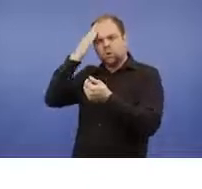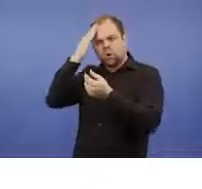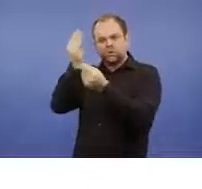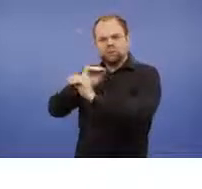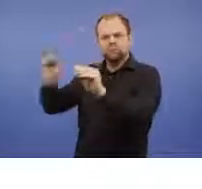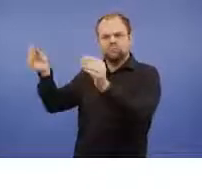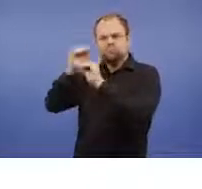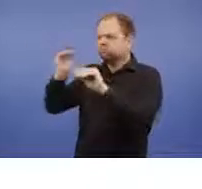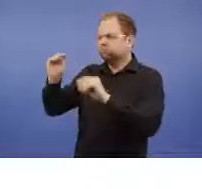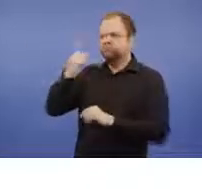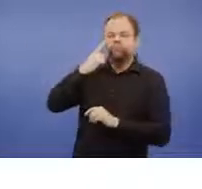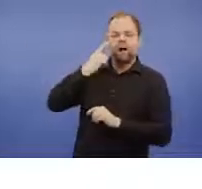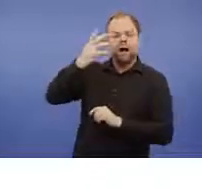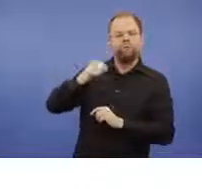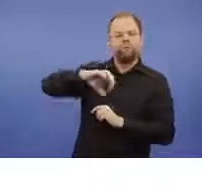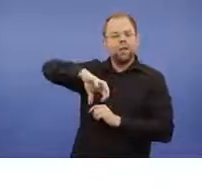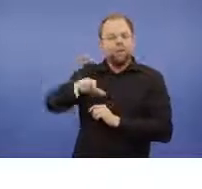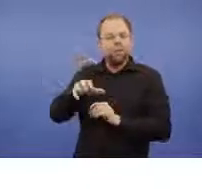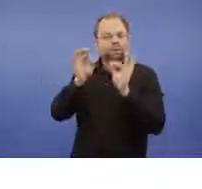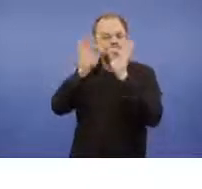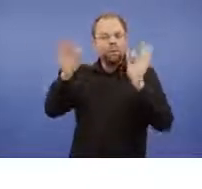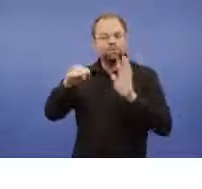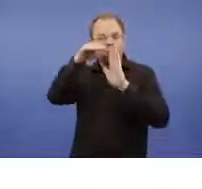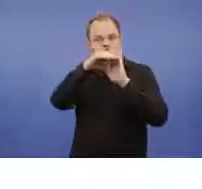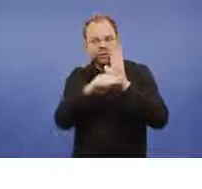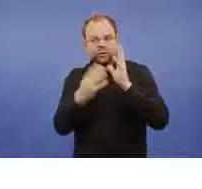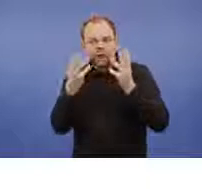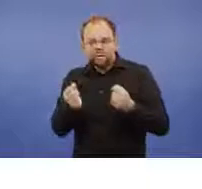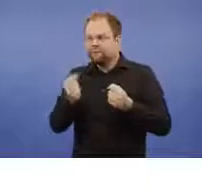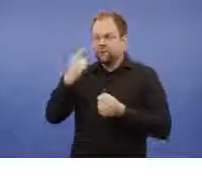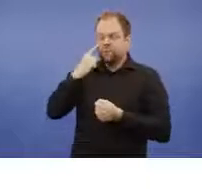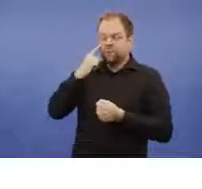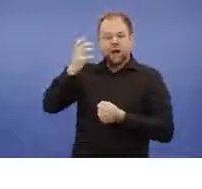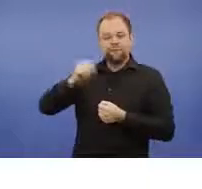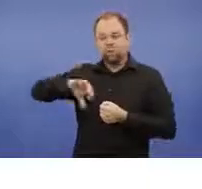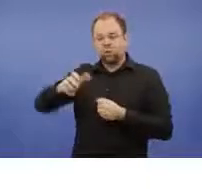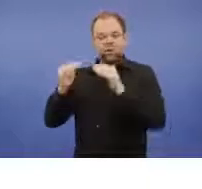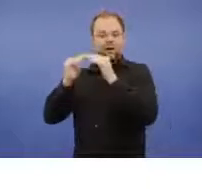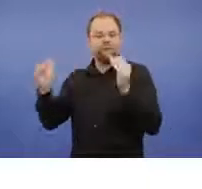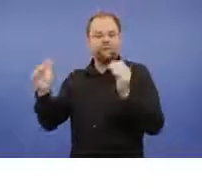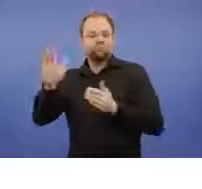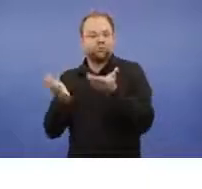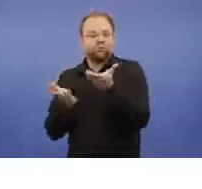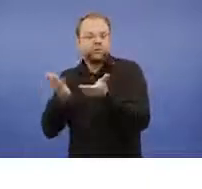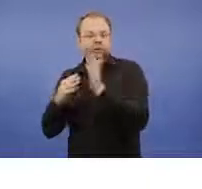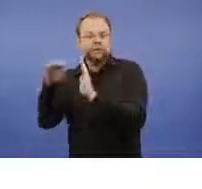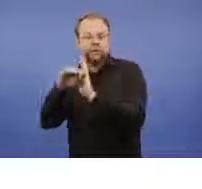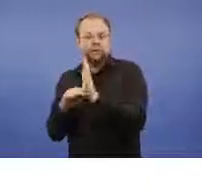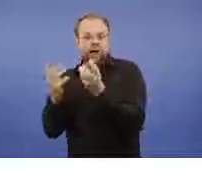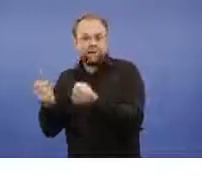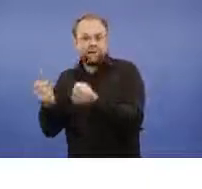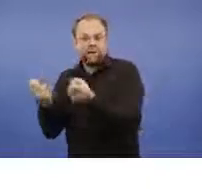Our recommendation to the organization of persons with disabilities include inclusion of displaced persons